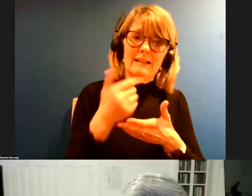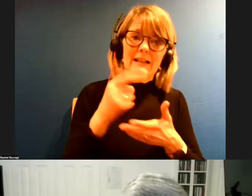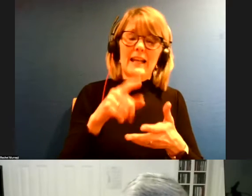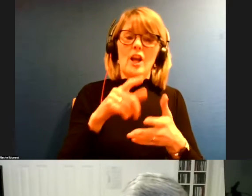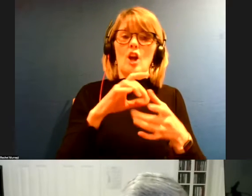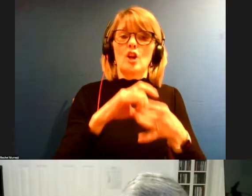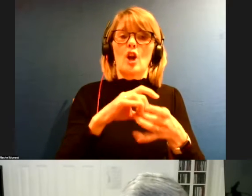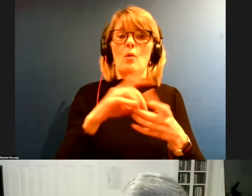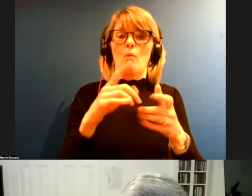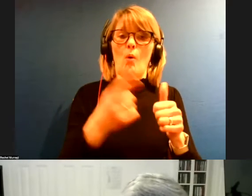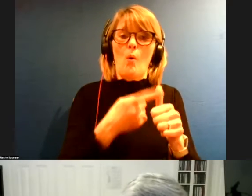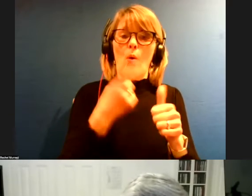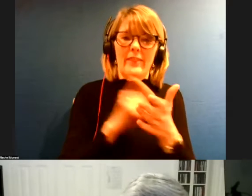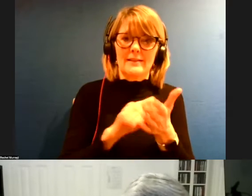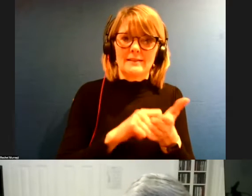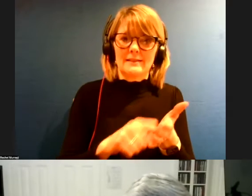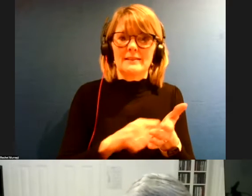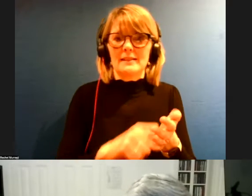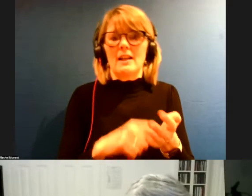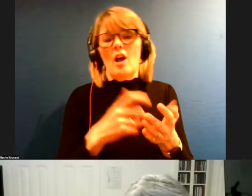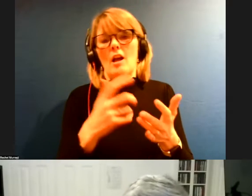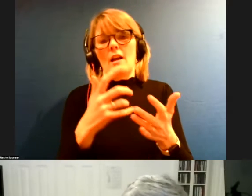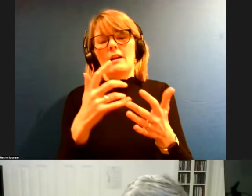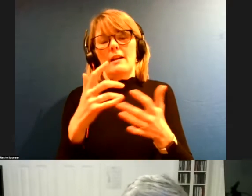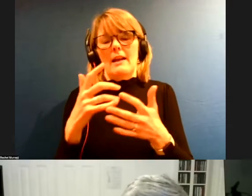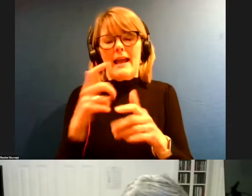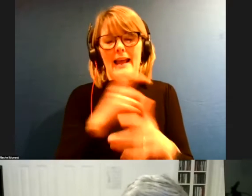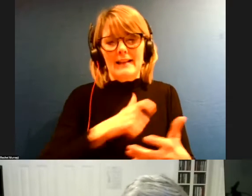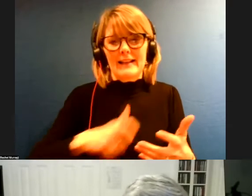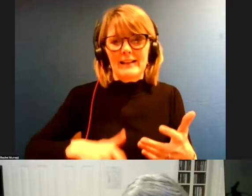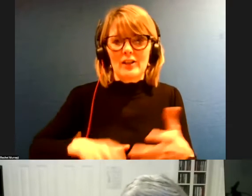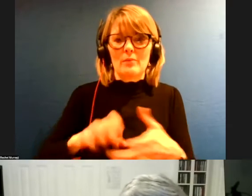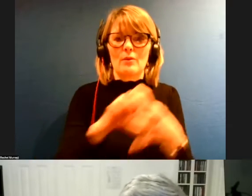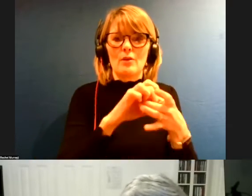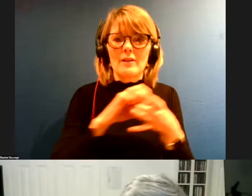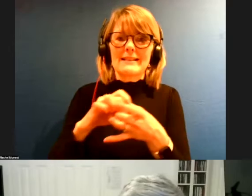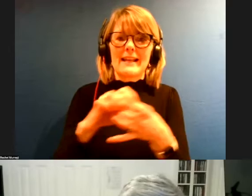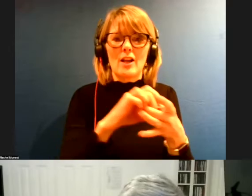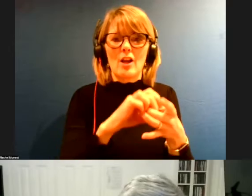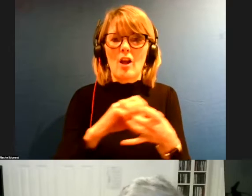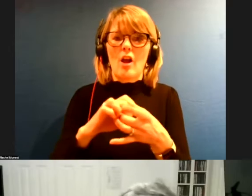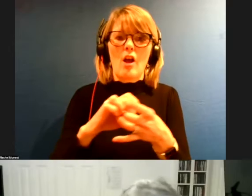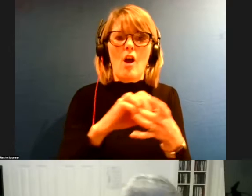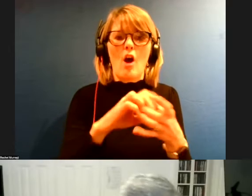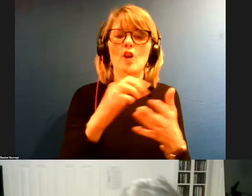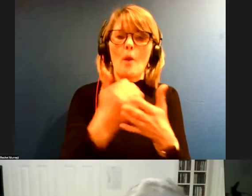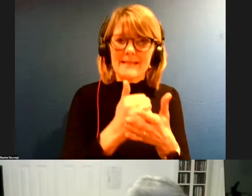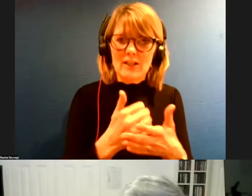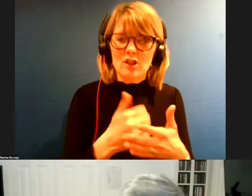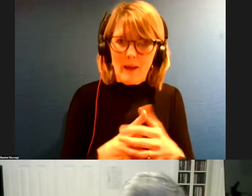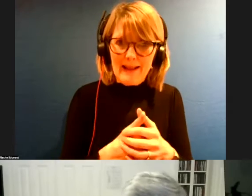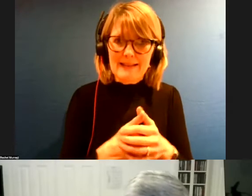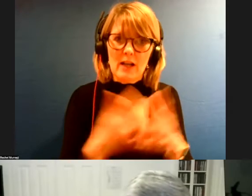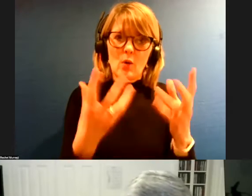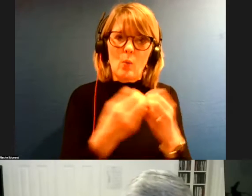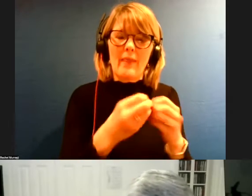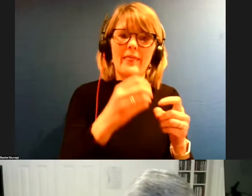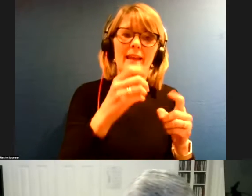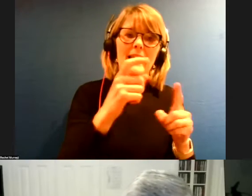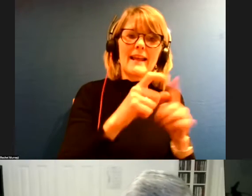Communion and Homosexuality with Dylan Parry-Jones, co-authored, and with Dylan Parry-Jones